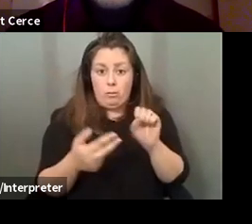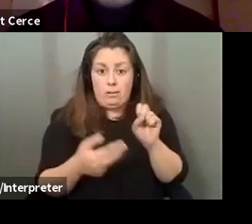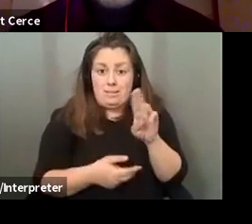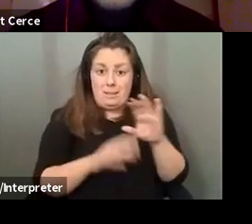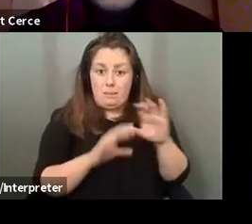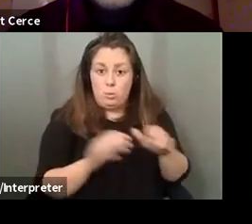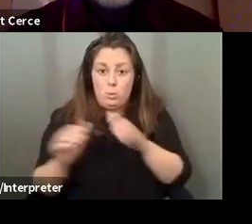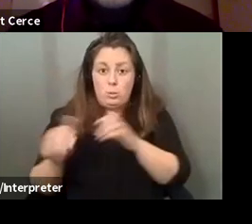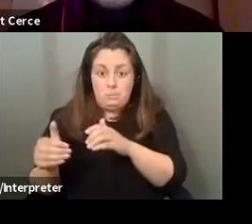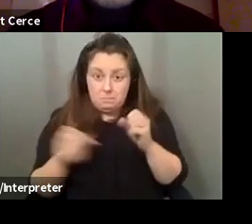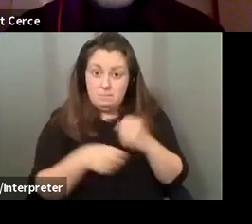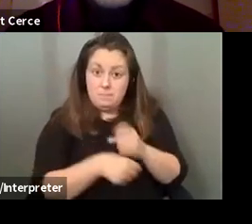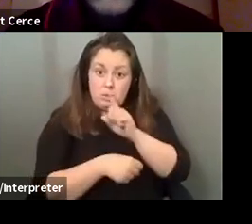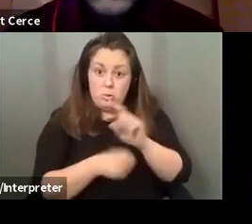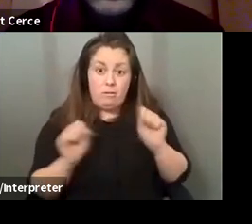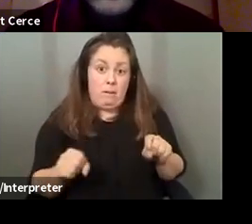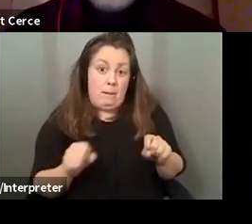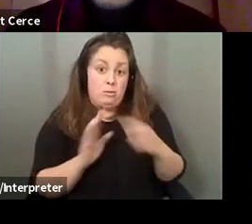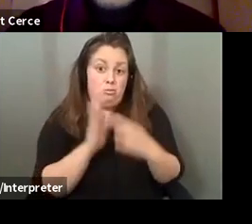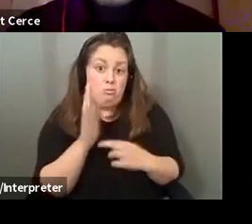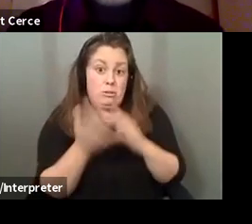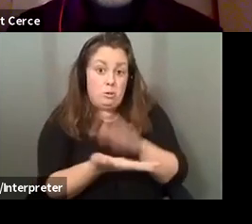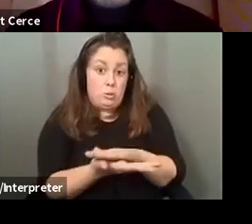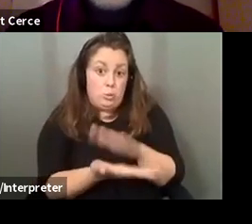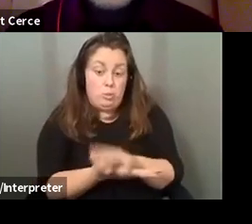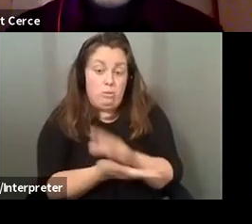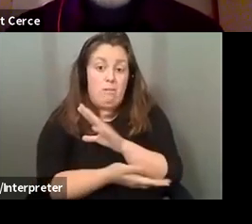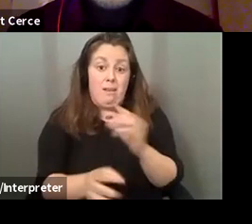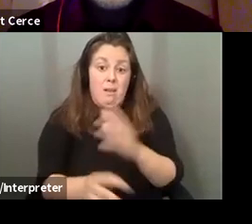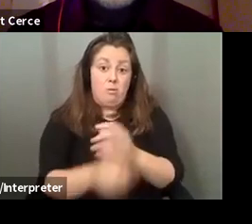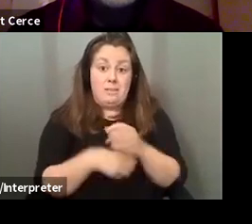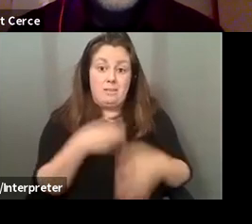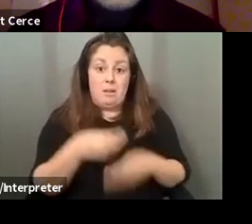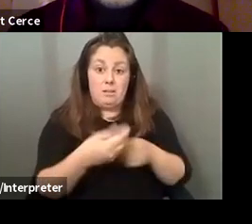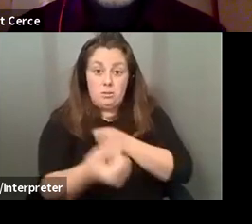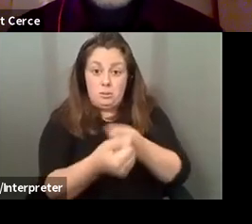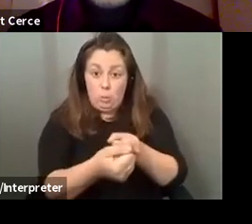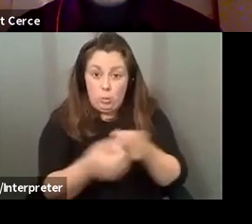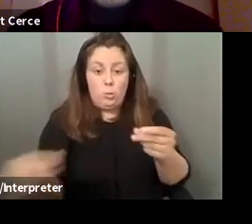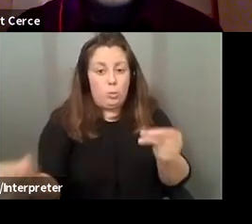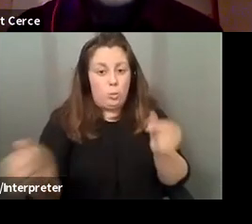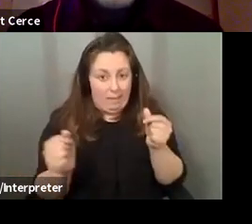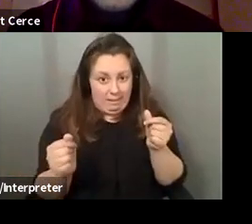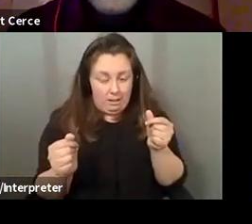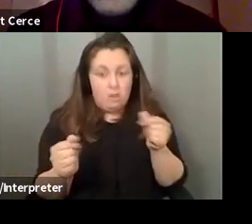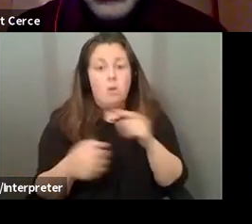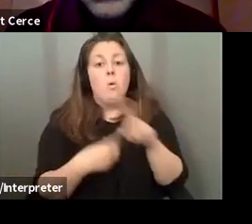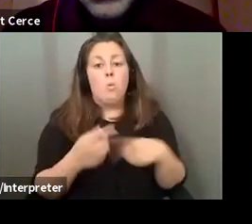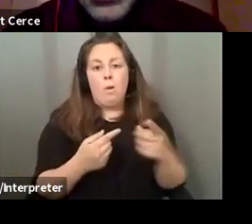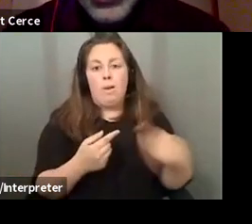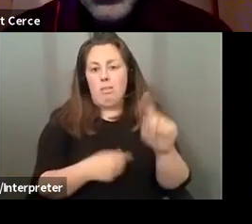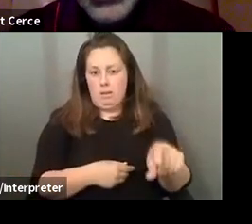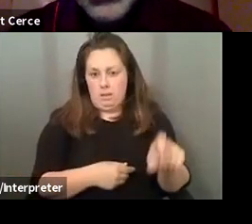able to register and register for school and receive additional supports quickly when they need